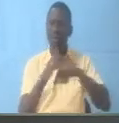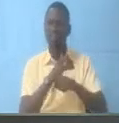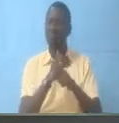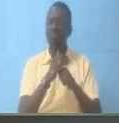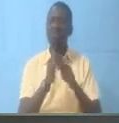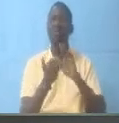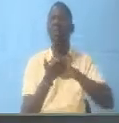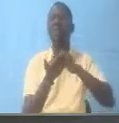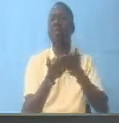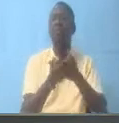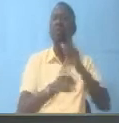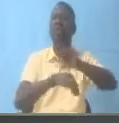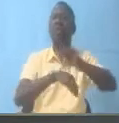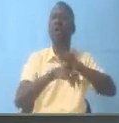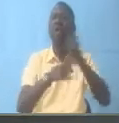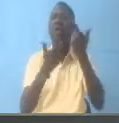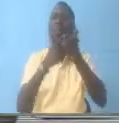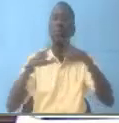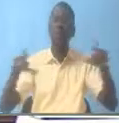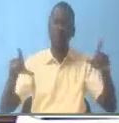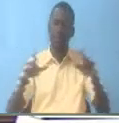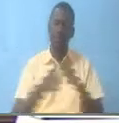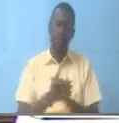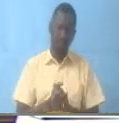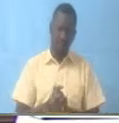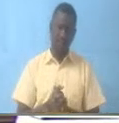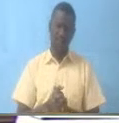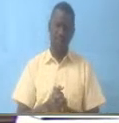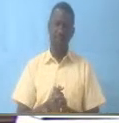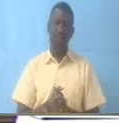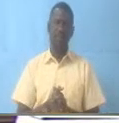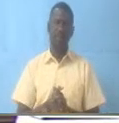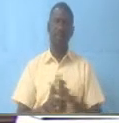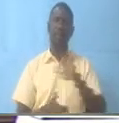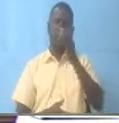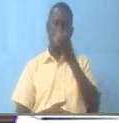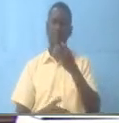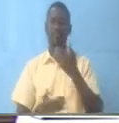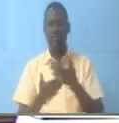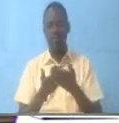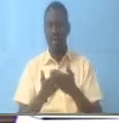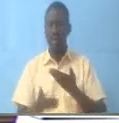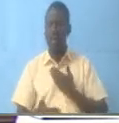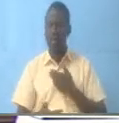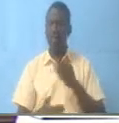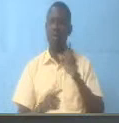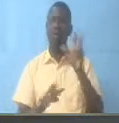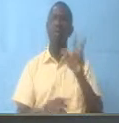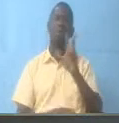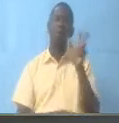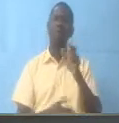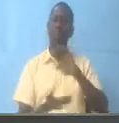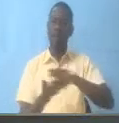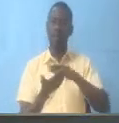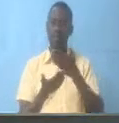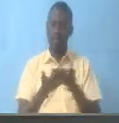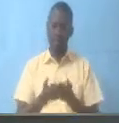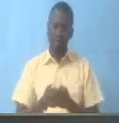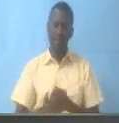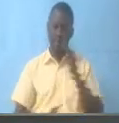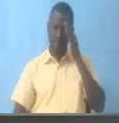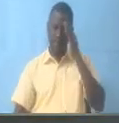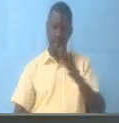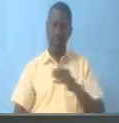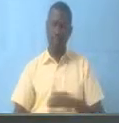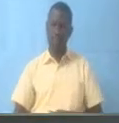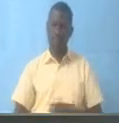you have is fine. Can we please have the Wolof interpreter? Okay, thank you very much. As you already know, my